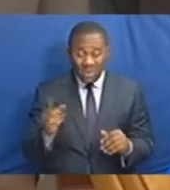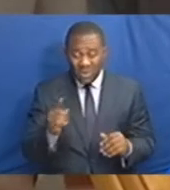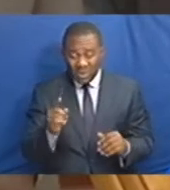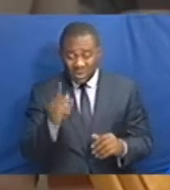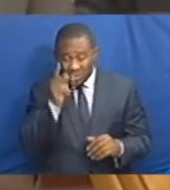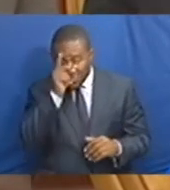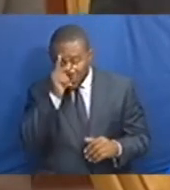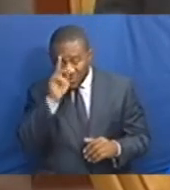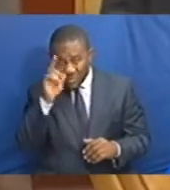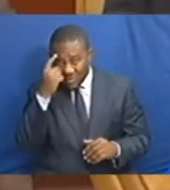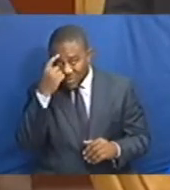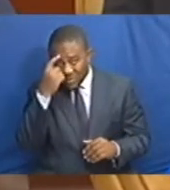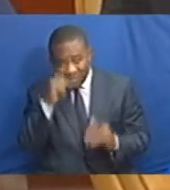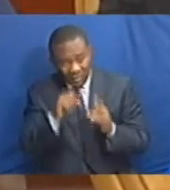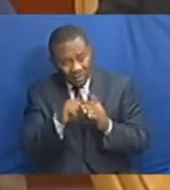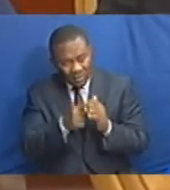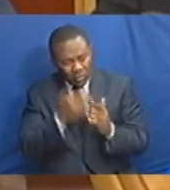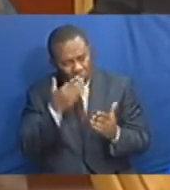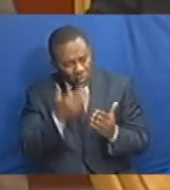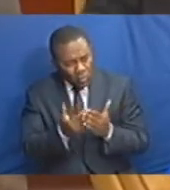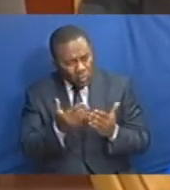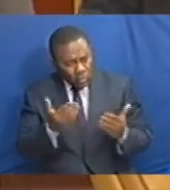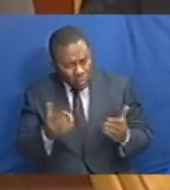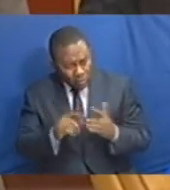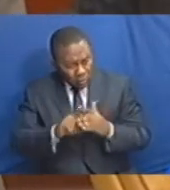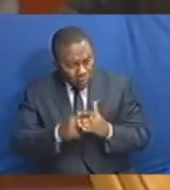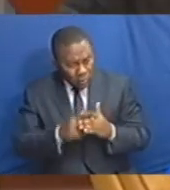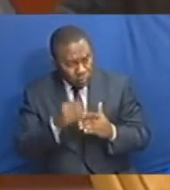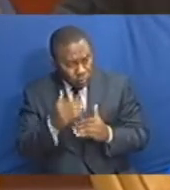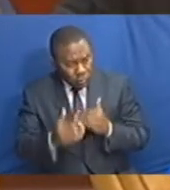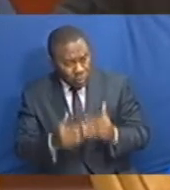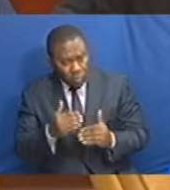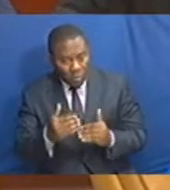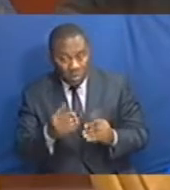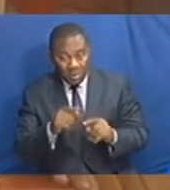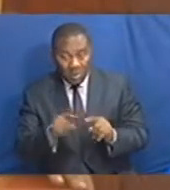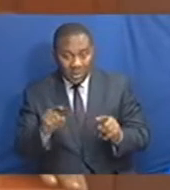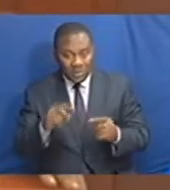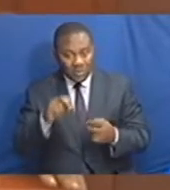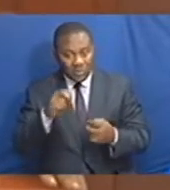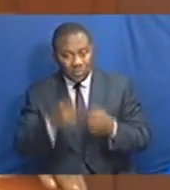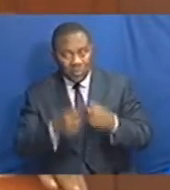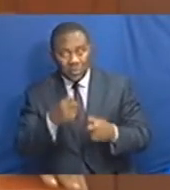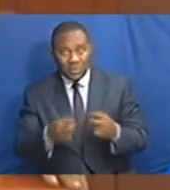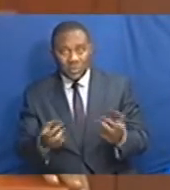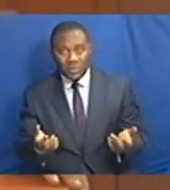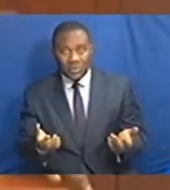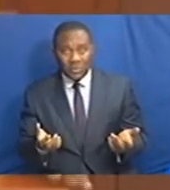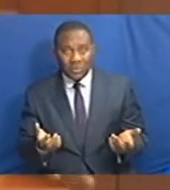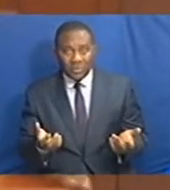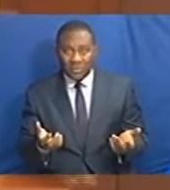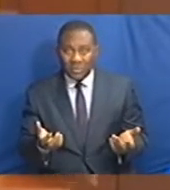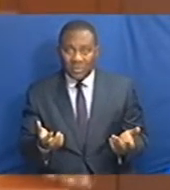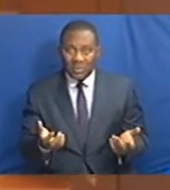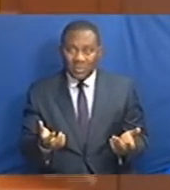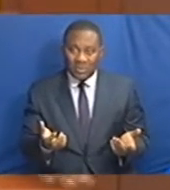government, who started all the good works, but because of certain problems, we will not be able to give